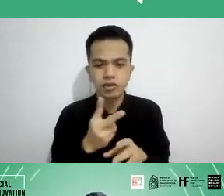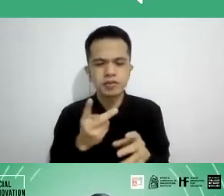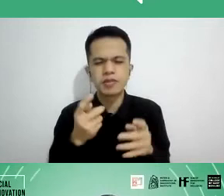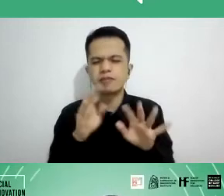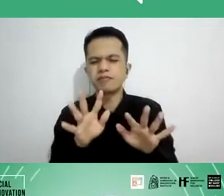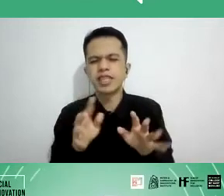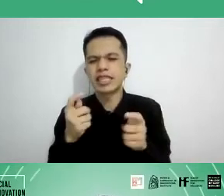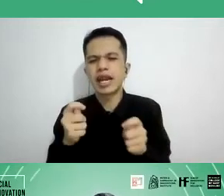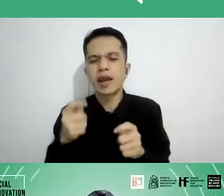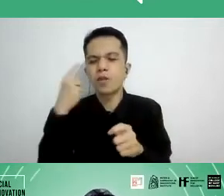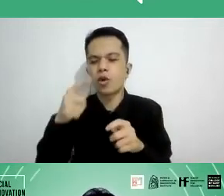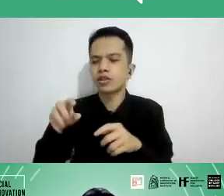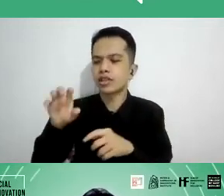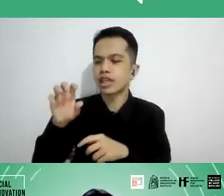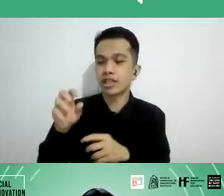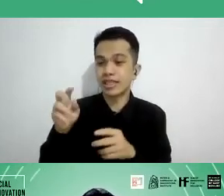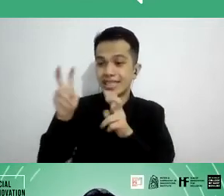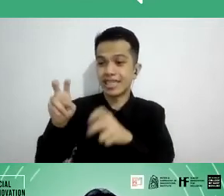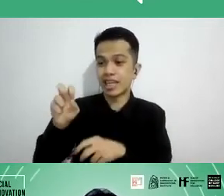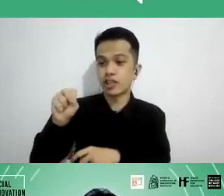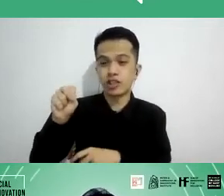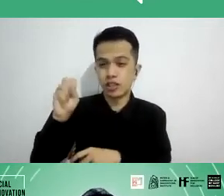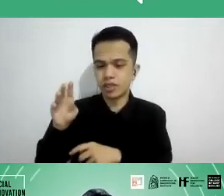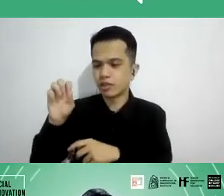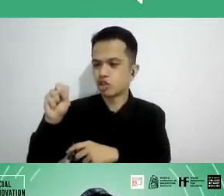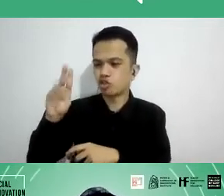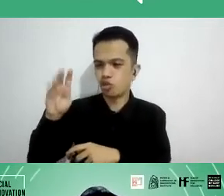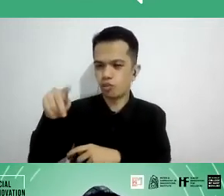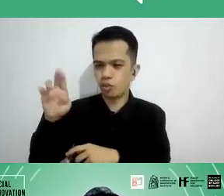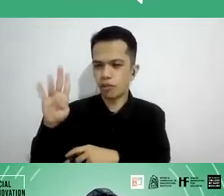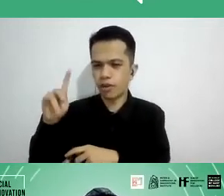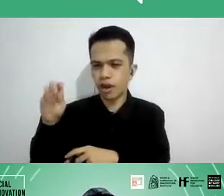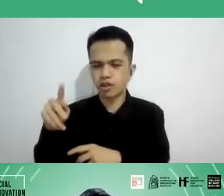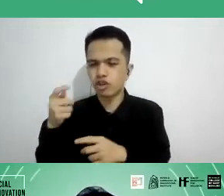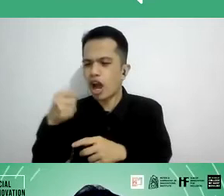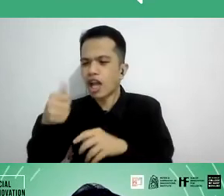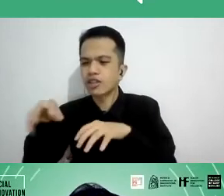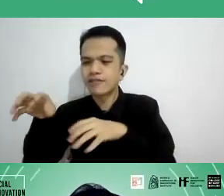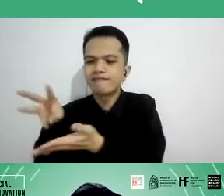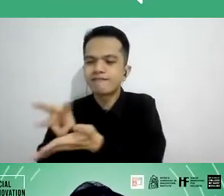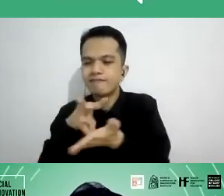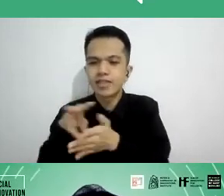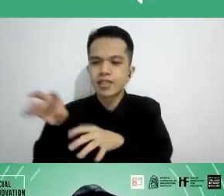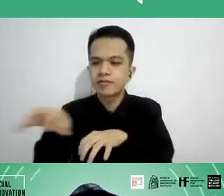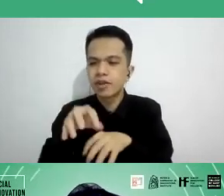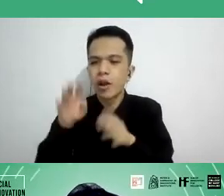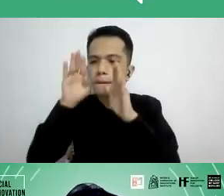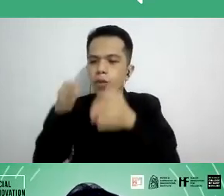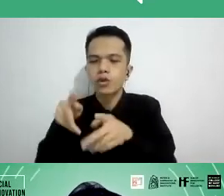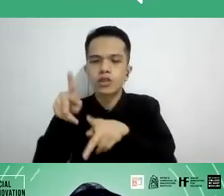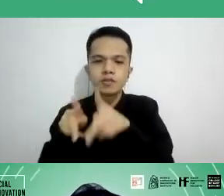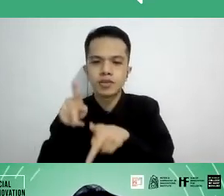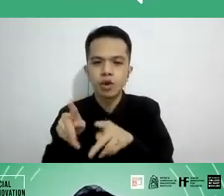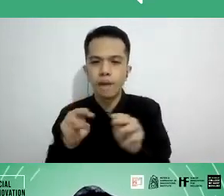in a superblocks model, they wanted to create certain areas that were focused more on people-centric